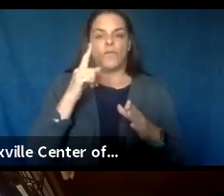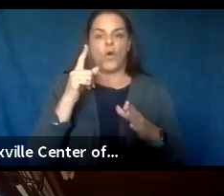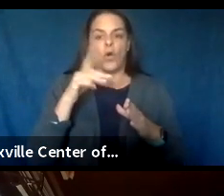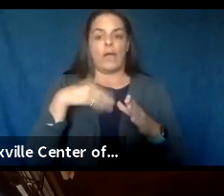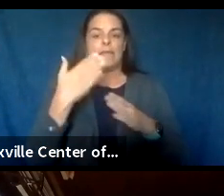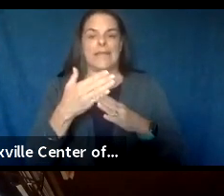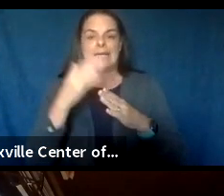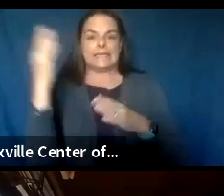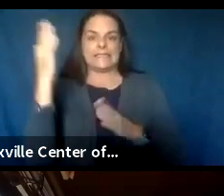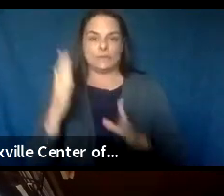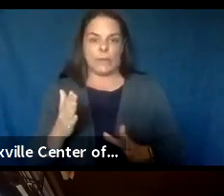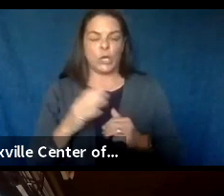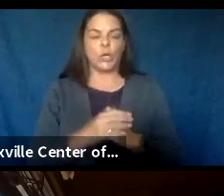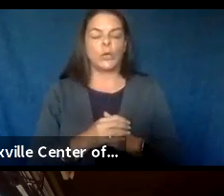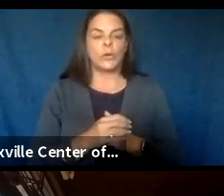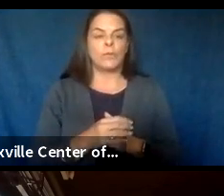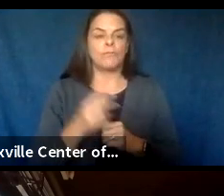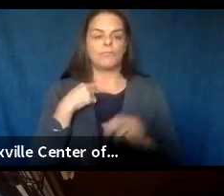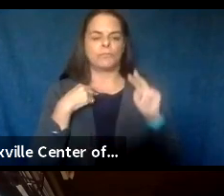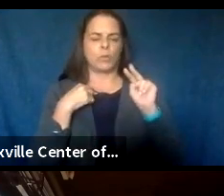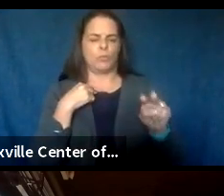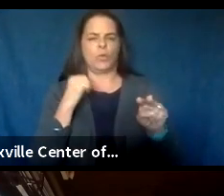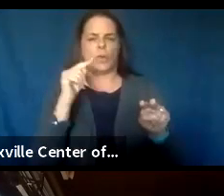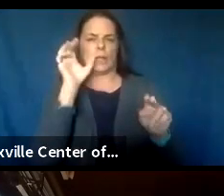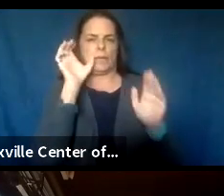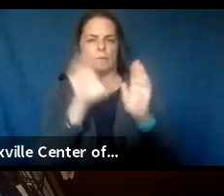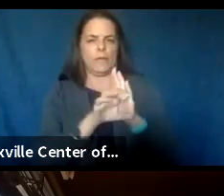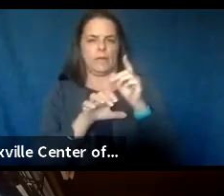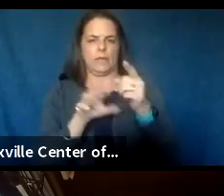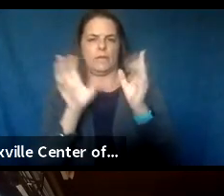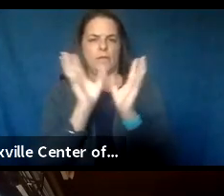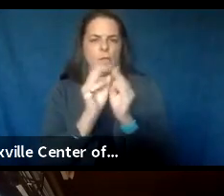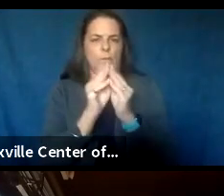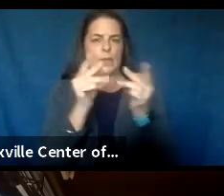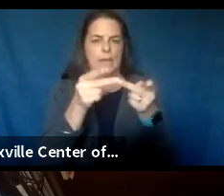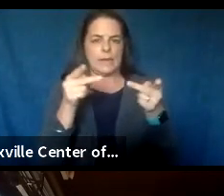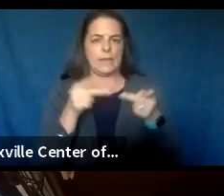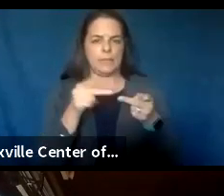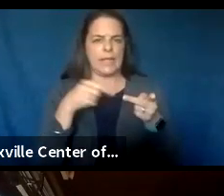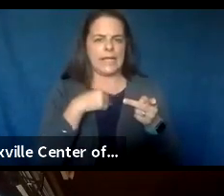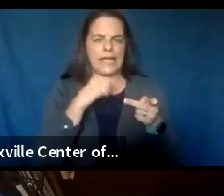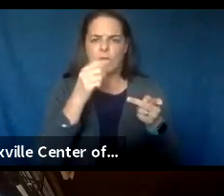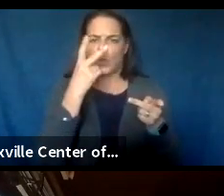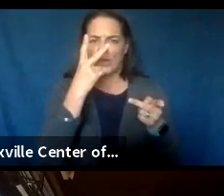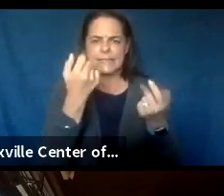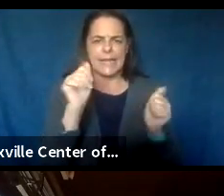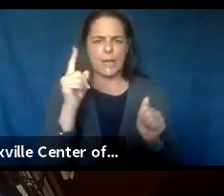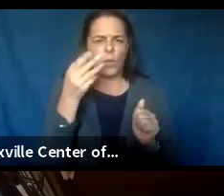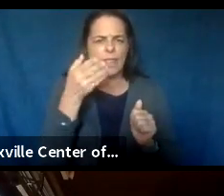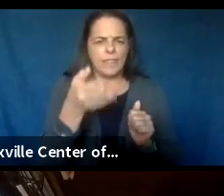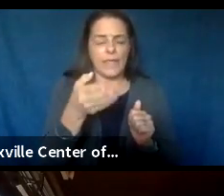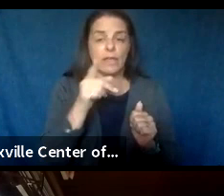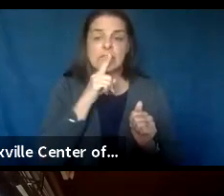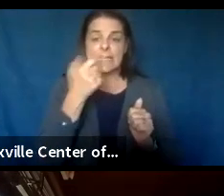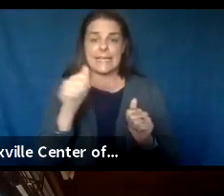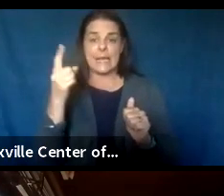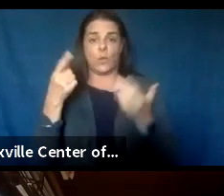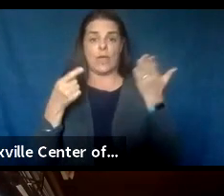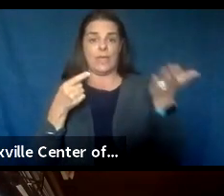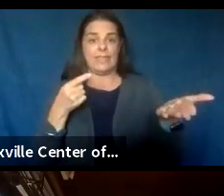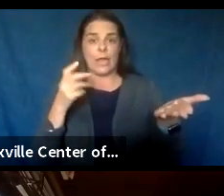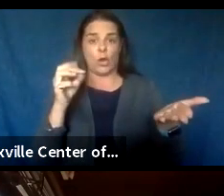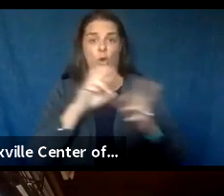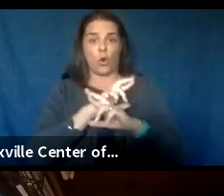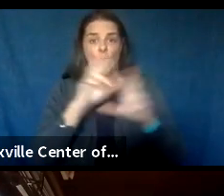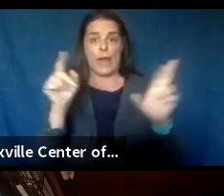I'm looking at the image of the meeting place, and I don't see anyone there. Is there anybody present, or is there anybody ready